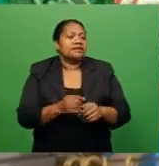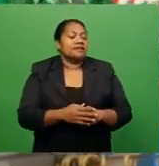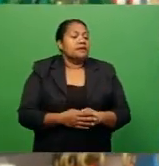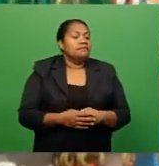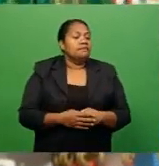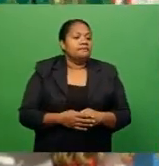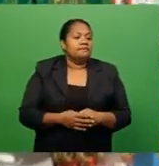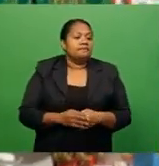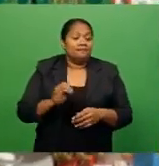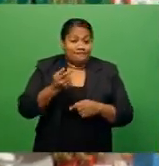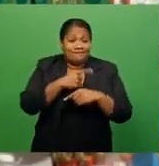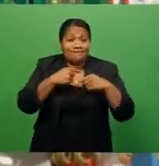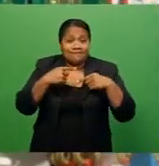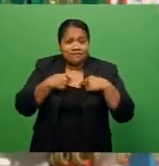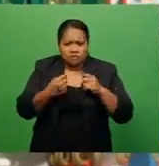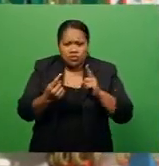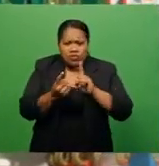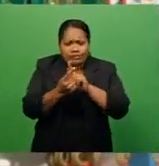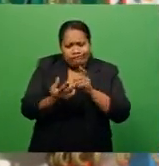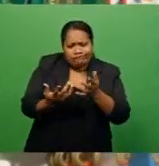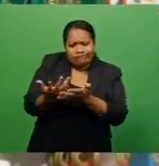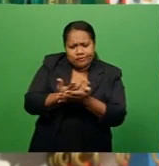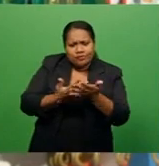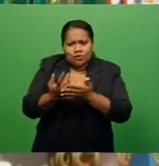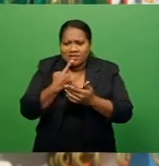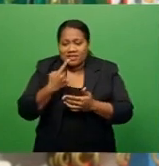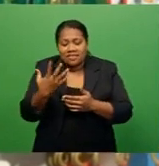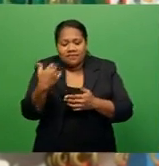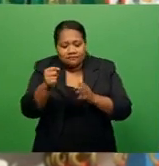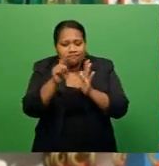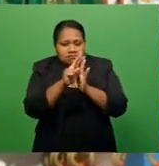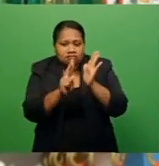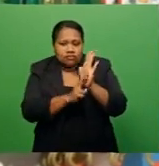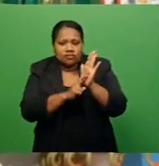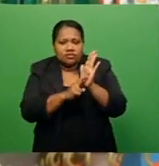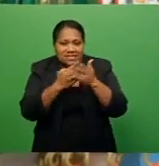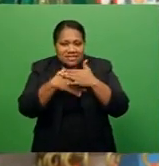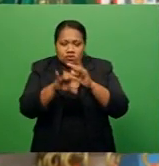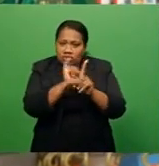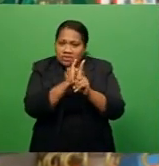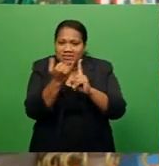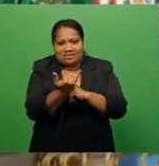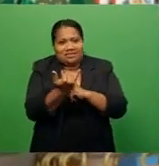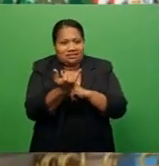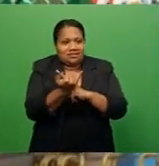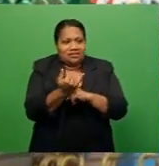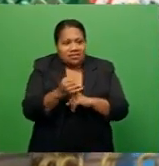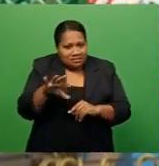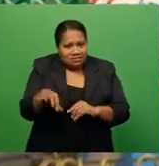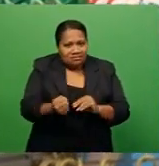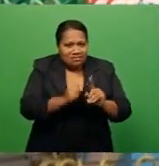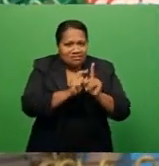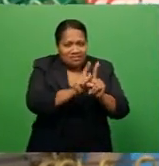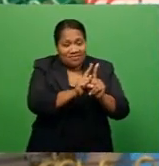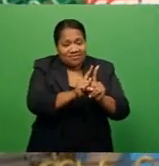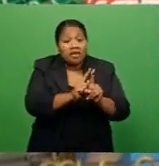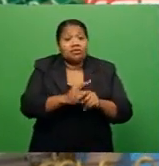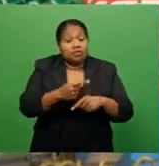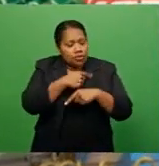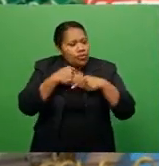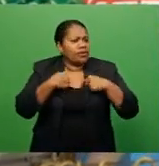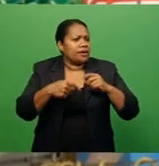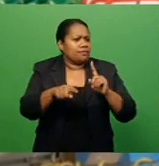rules and regulations that are banded by them. So that's what we are saying. We are positive. We are